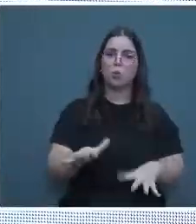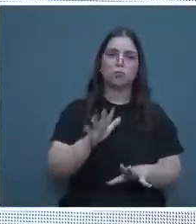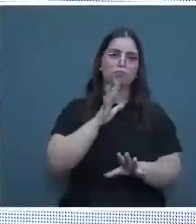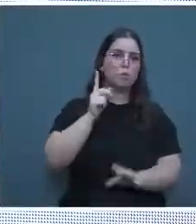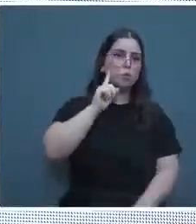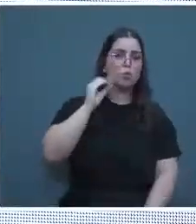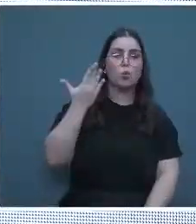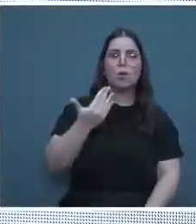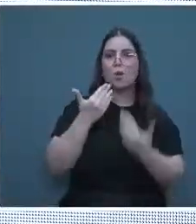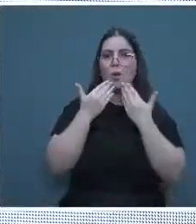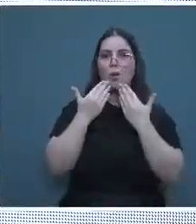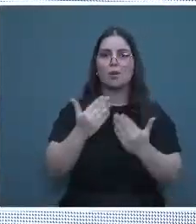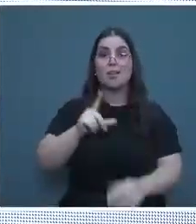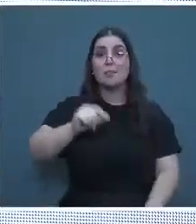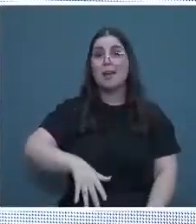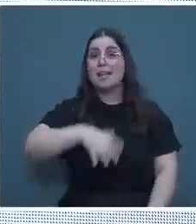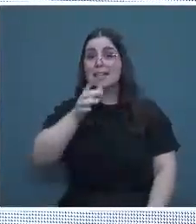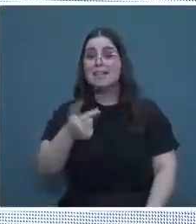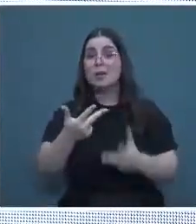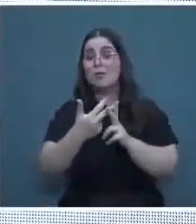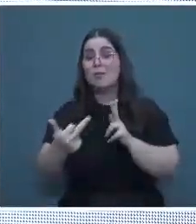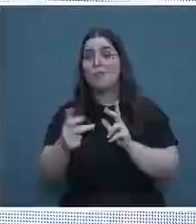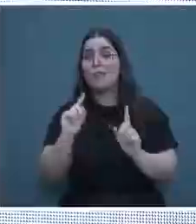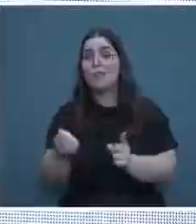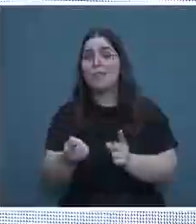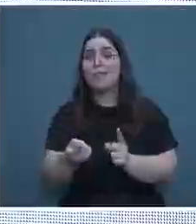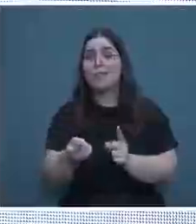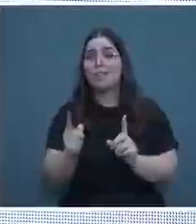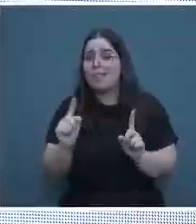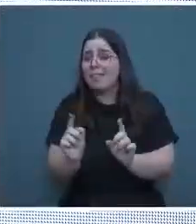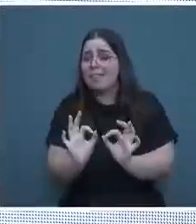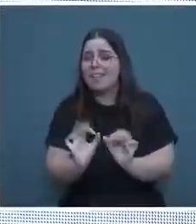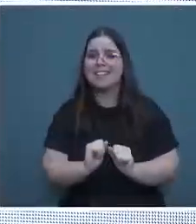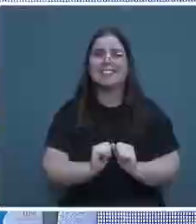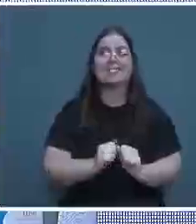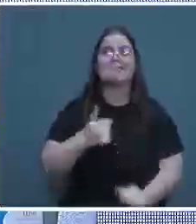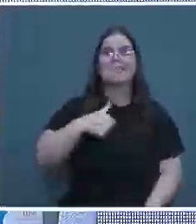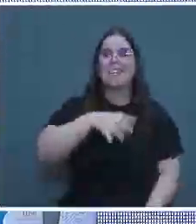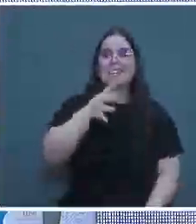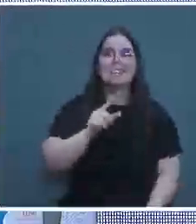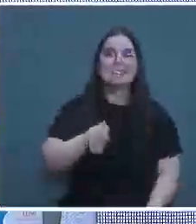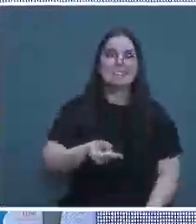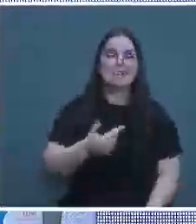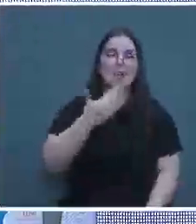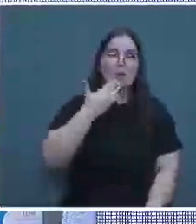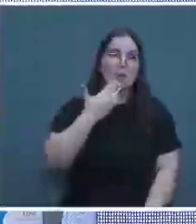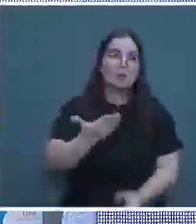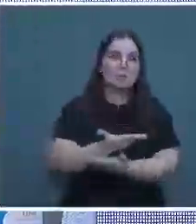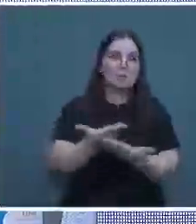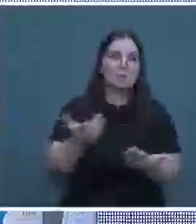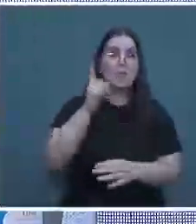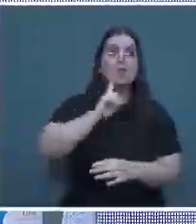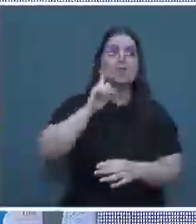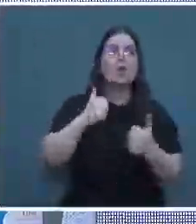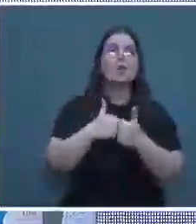most important. Thank May you. May I say just a small sentence? Well, very, just very, very small. Short. I just want to give my appreciation to all the